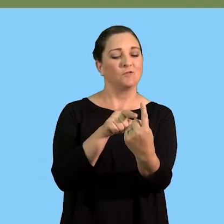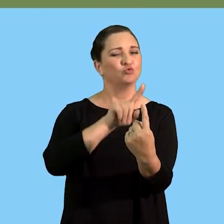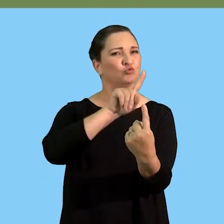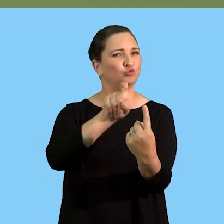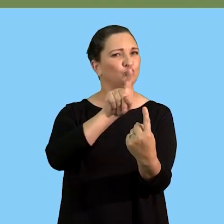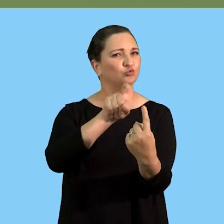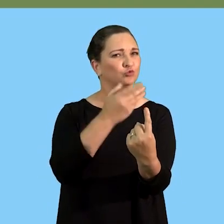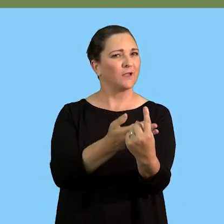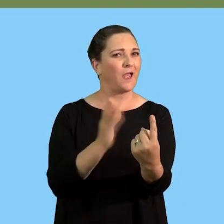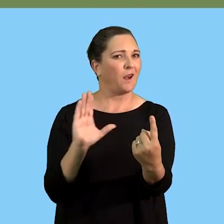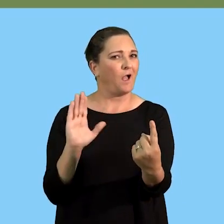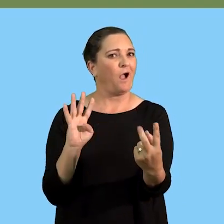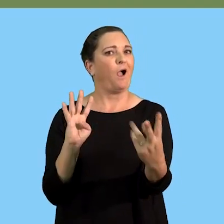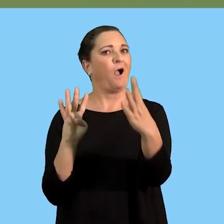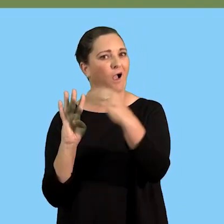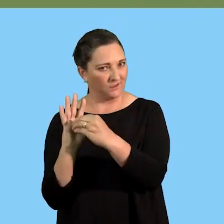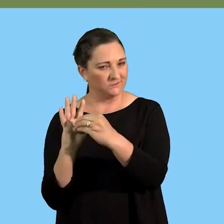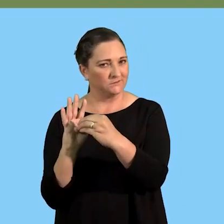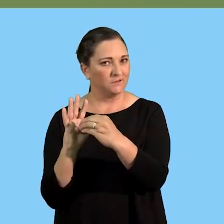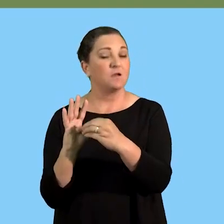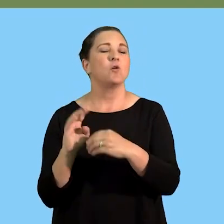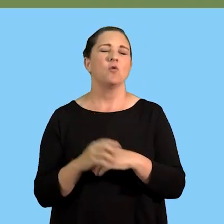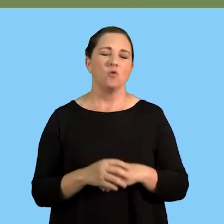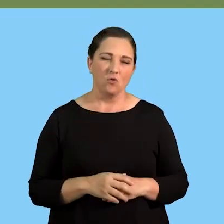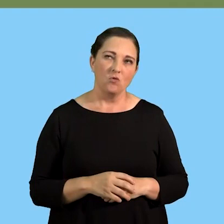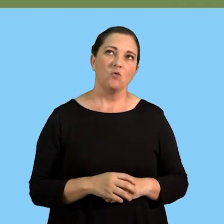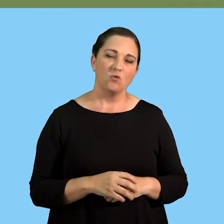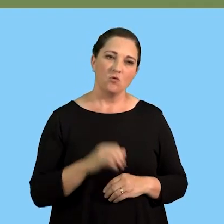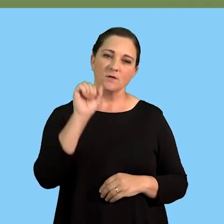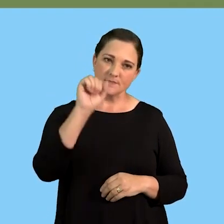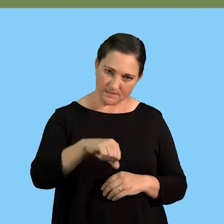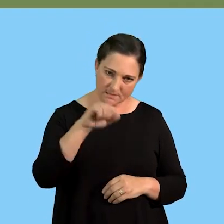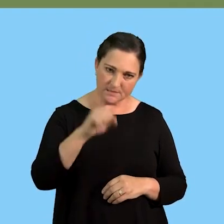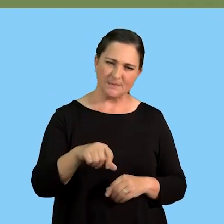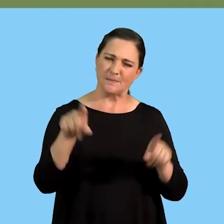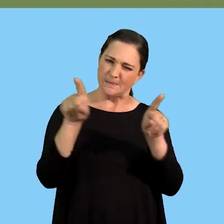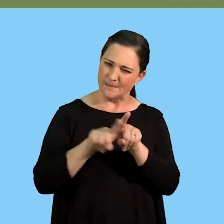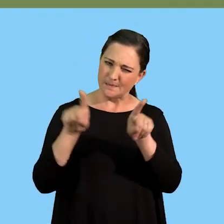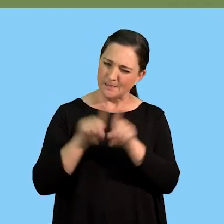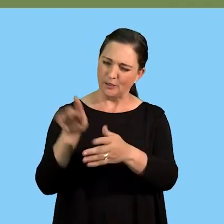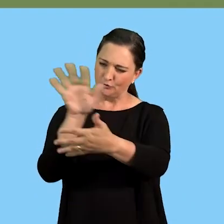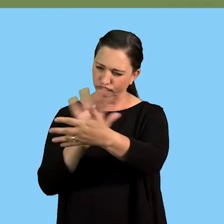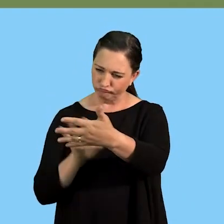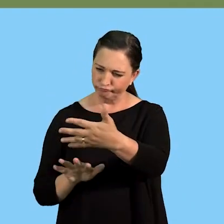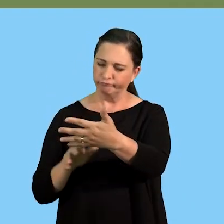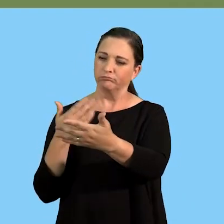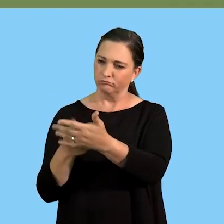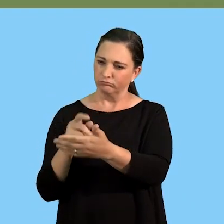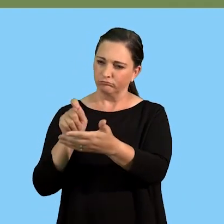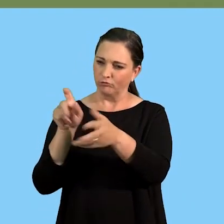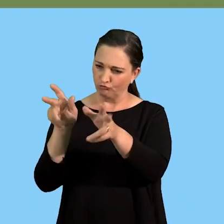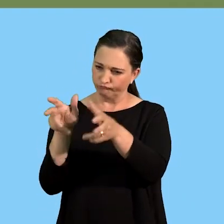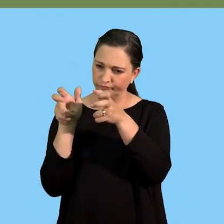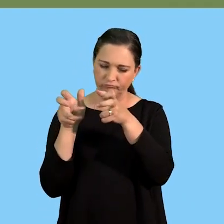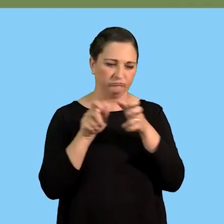to ask questions. Now, this is another role which you will then quote exactly as